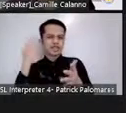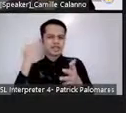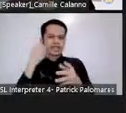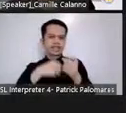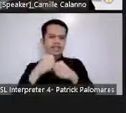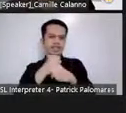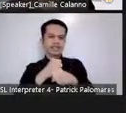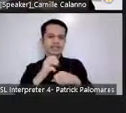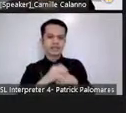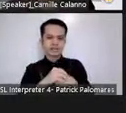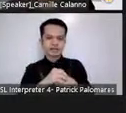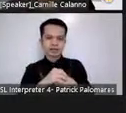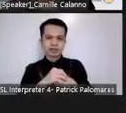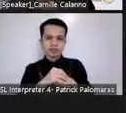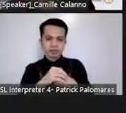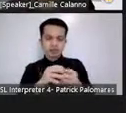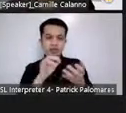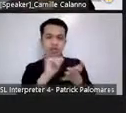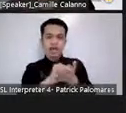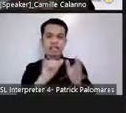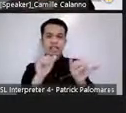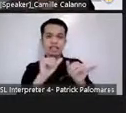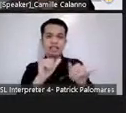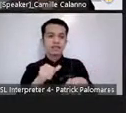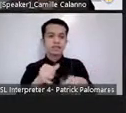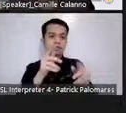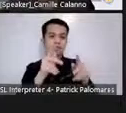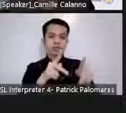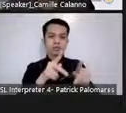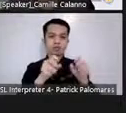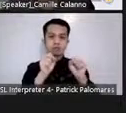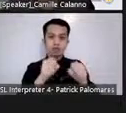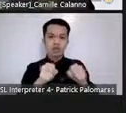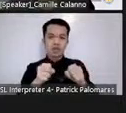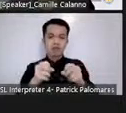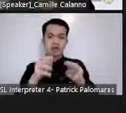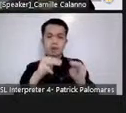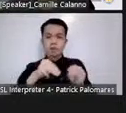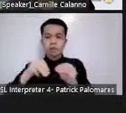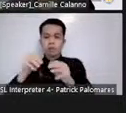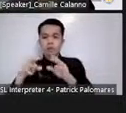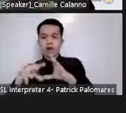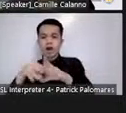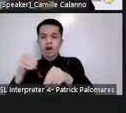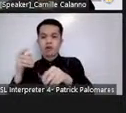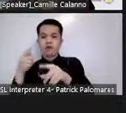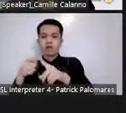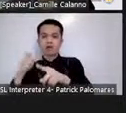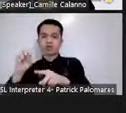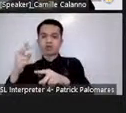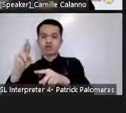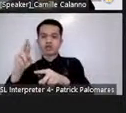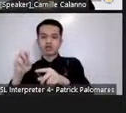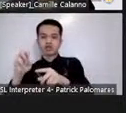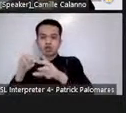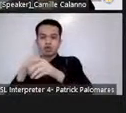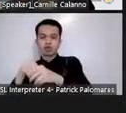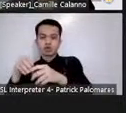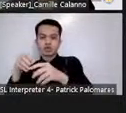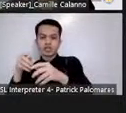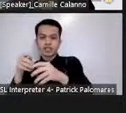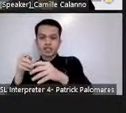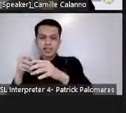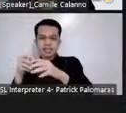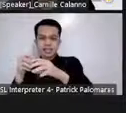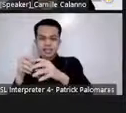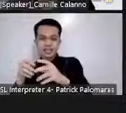being the case, that would have been about the time that people may have been moving away from the shore into the interior to avoid that. We're